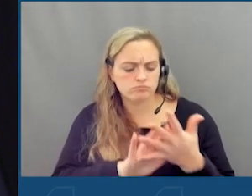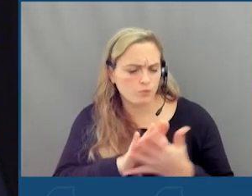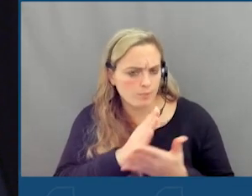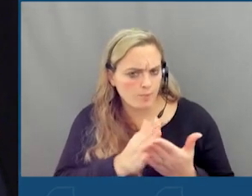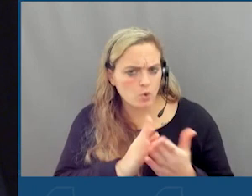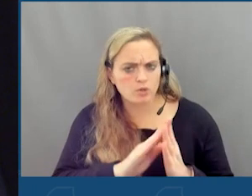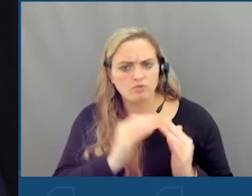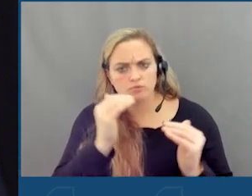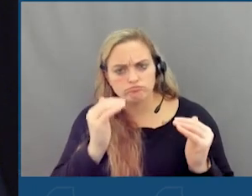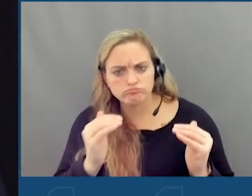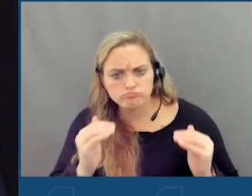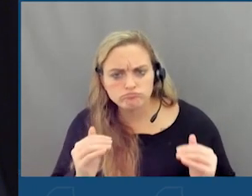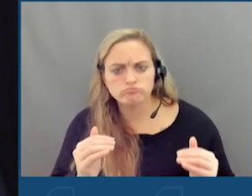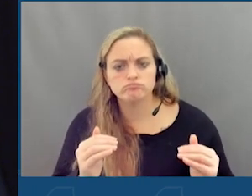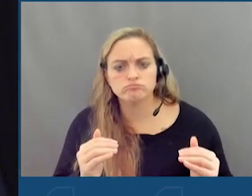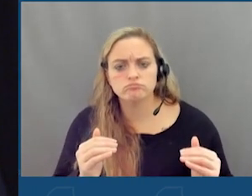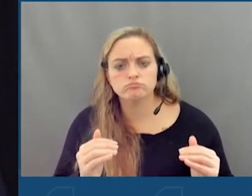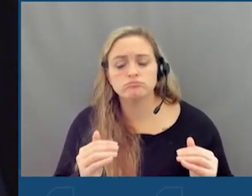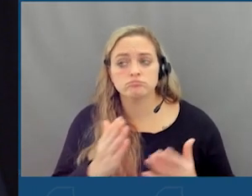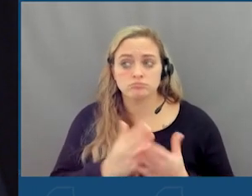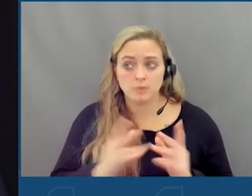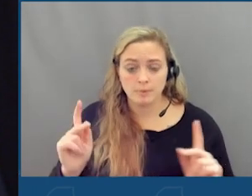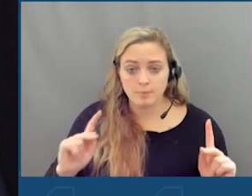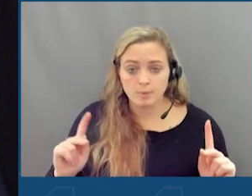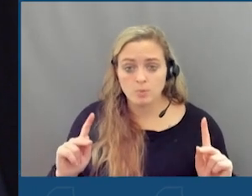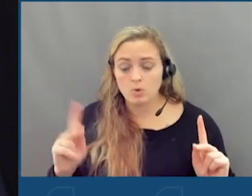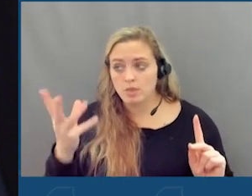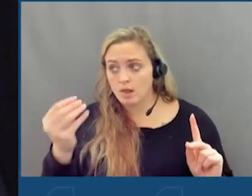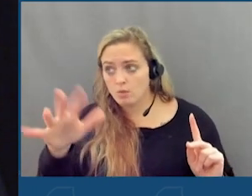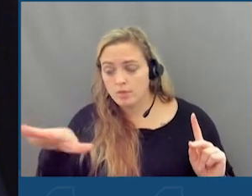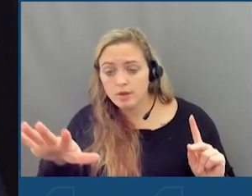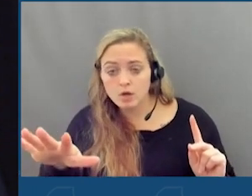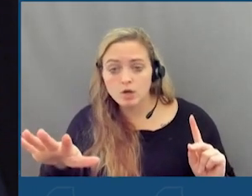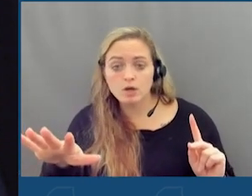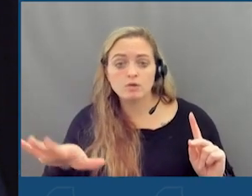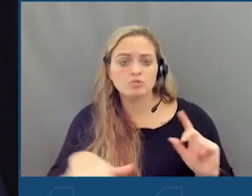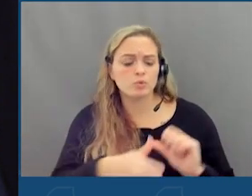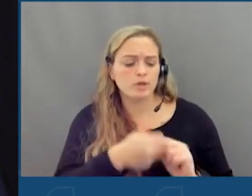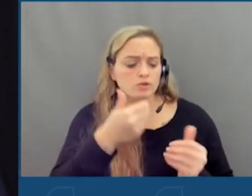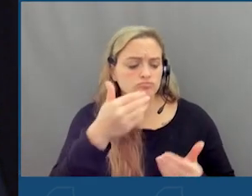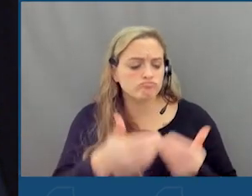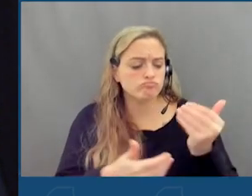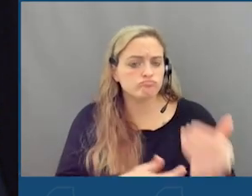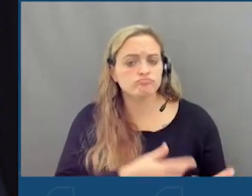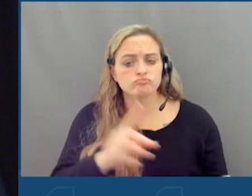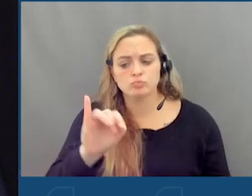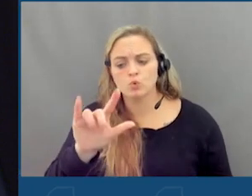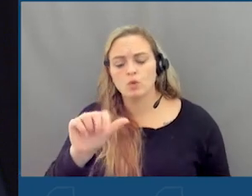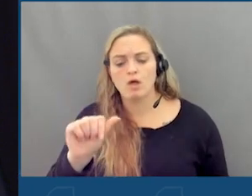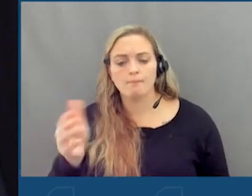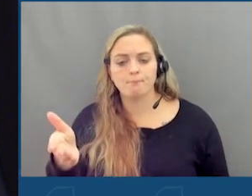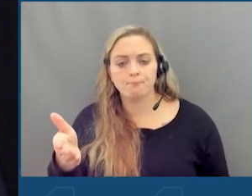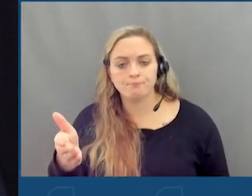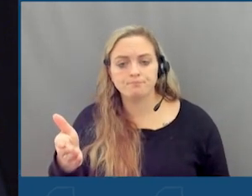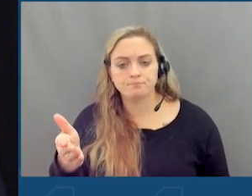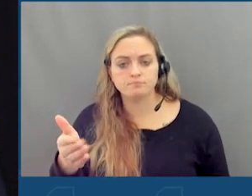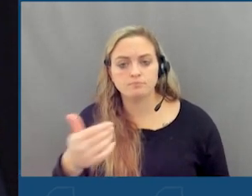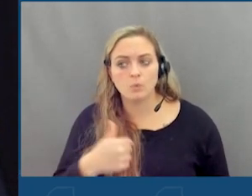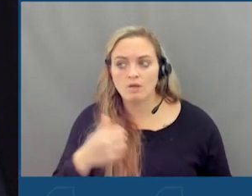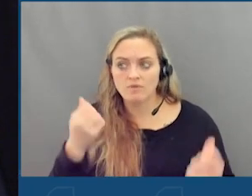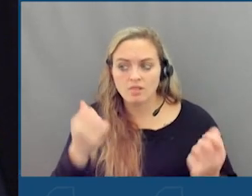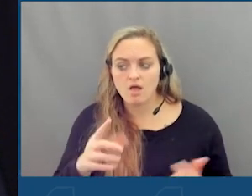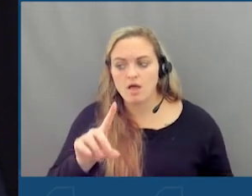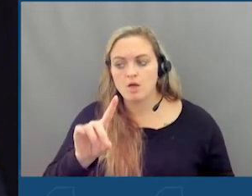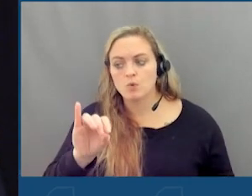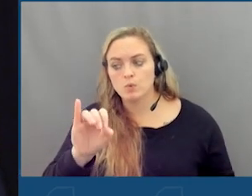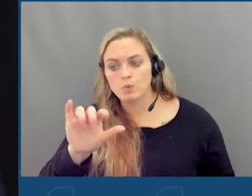stages. And some of the people who are out there through every phase of it are the doulas. We've got a lot of doulas in this